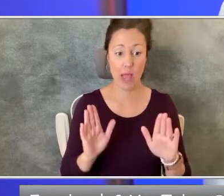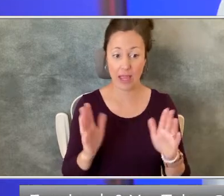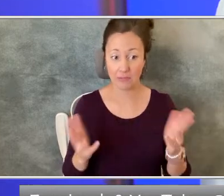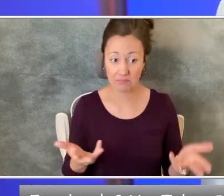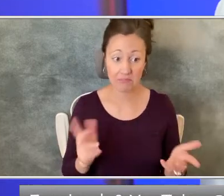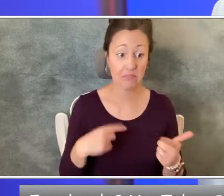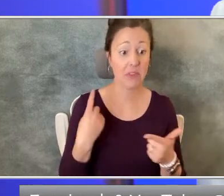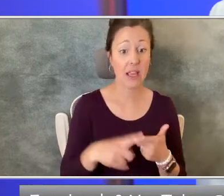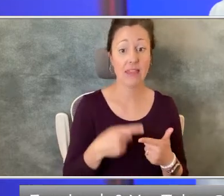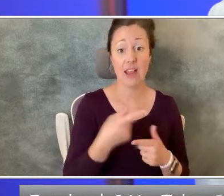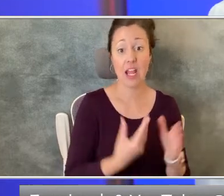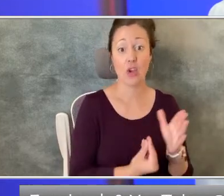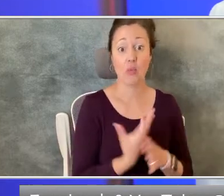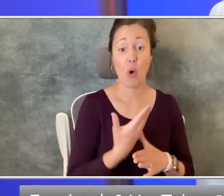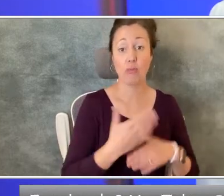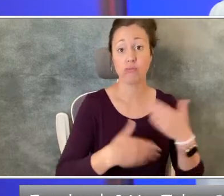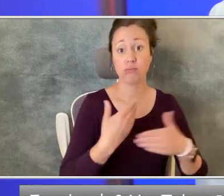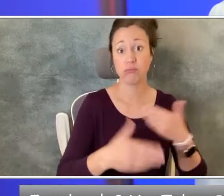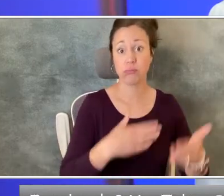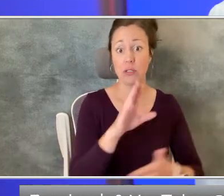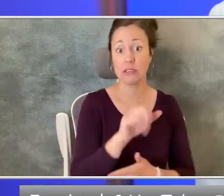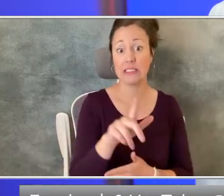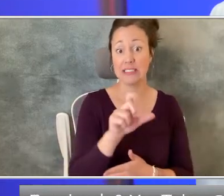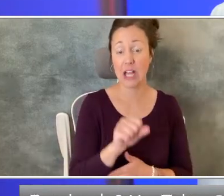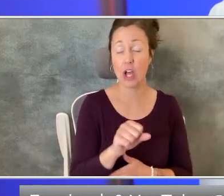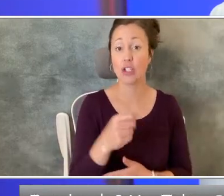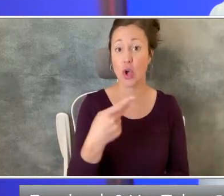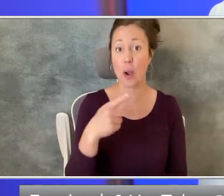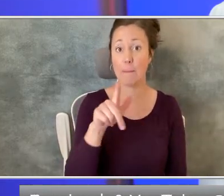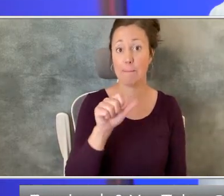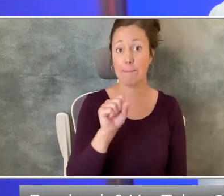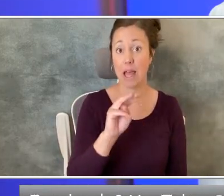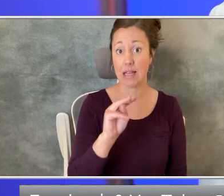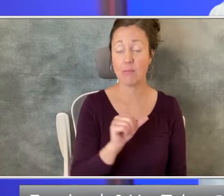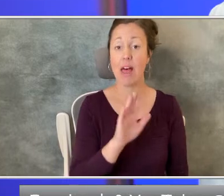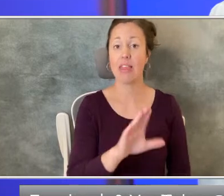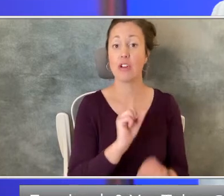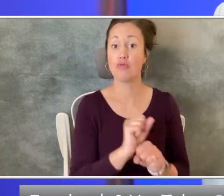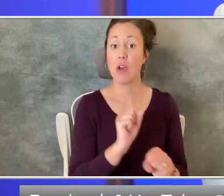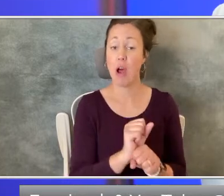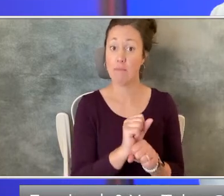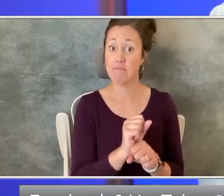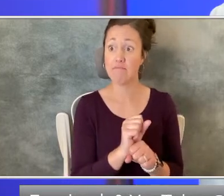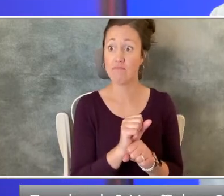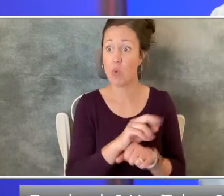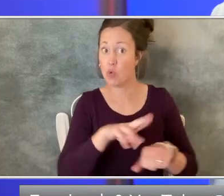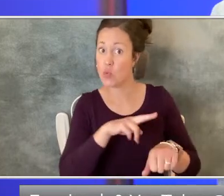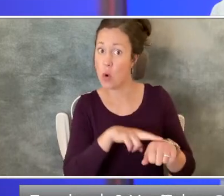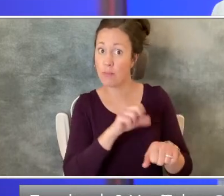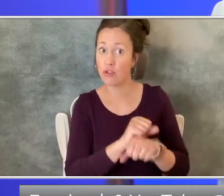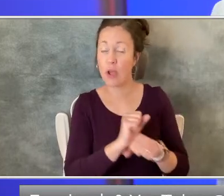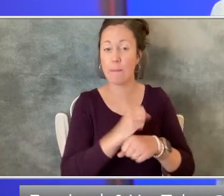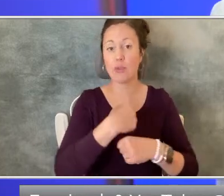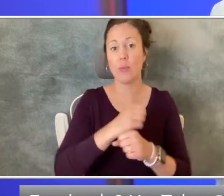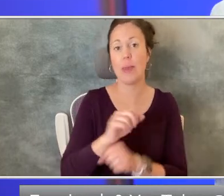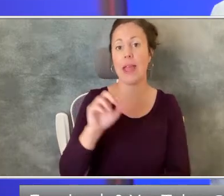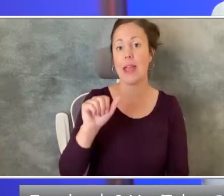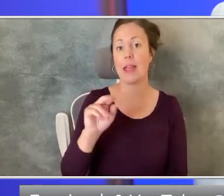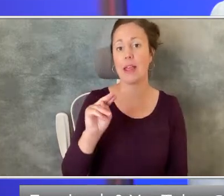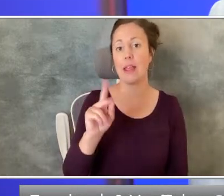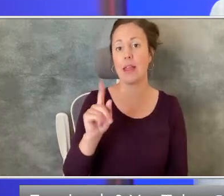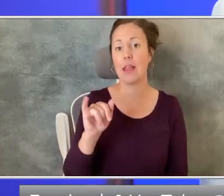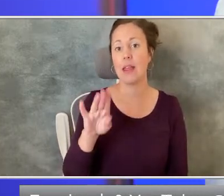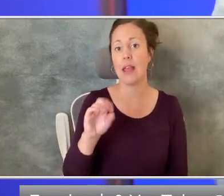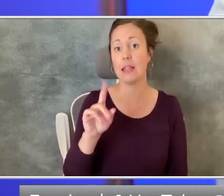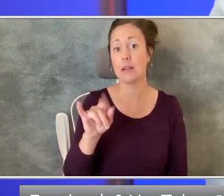and those cells happen to be plasma cells, and their job in normal circumstances is to make antibodies, for example, to respond to a